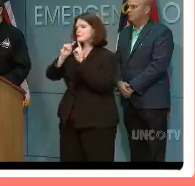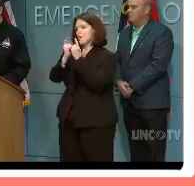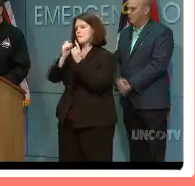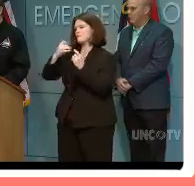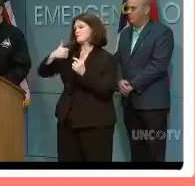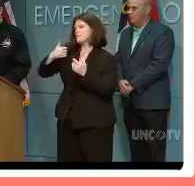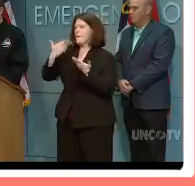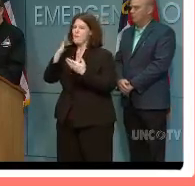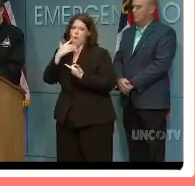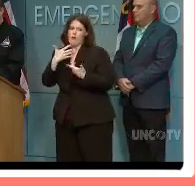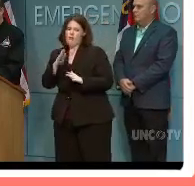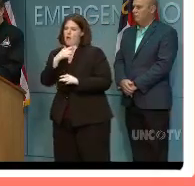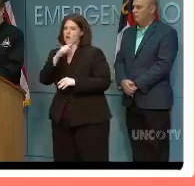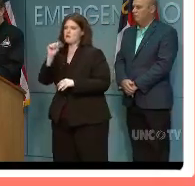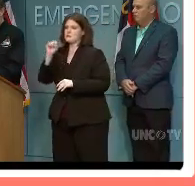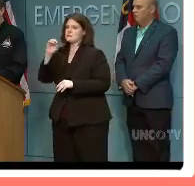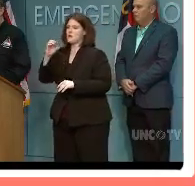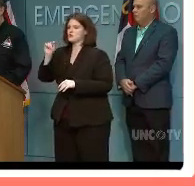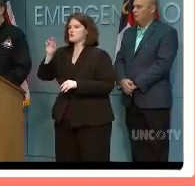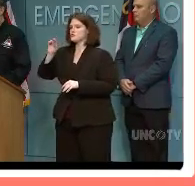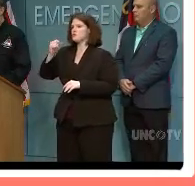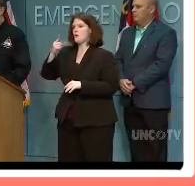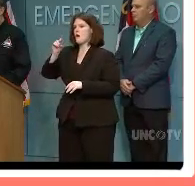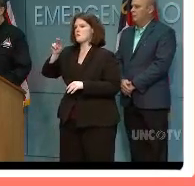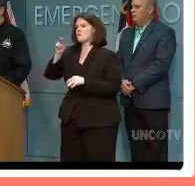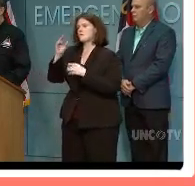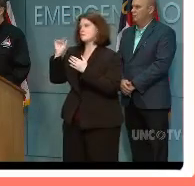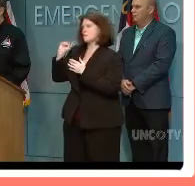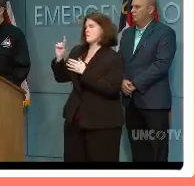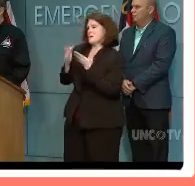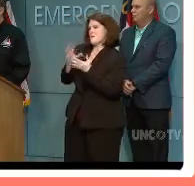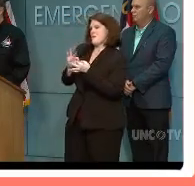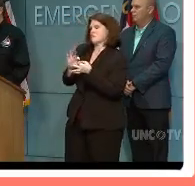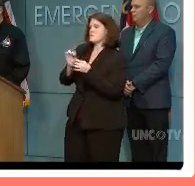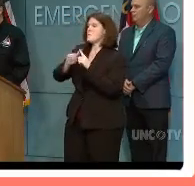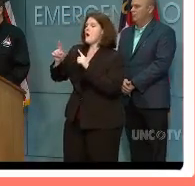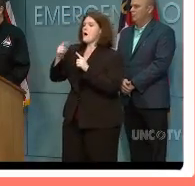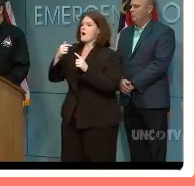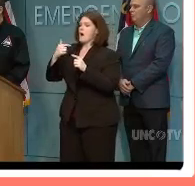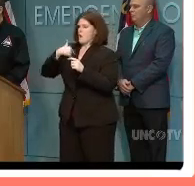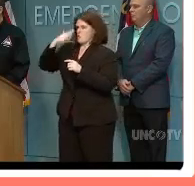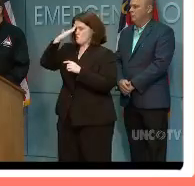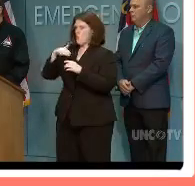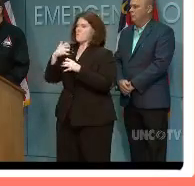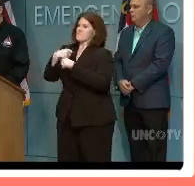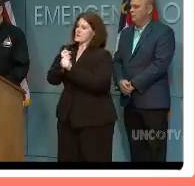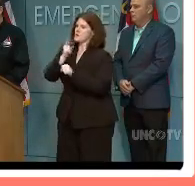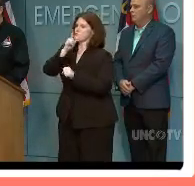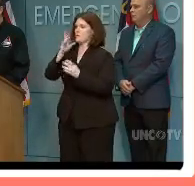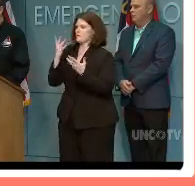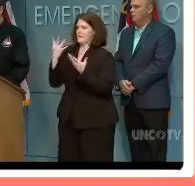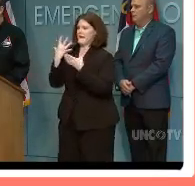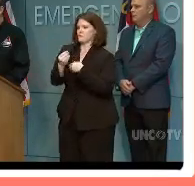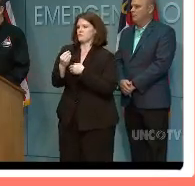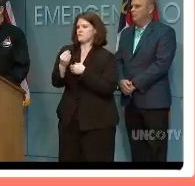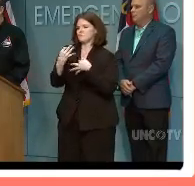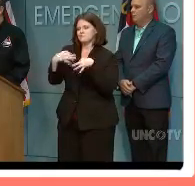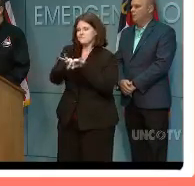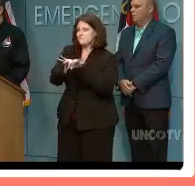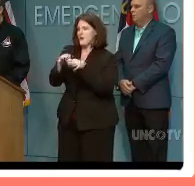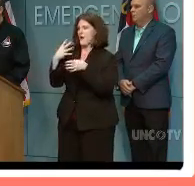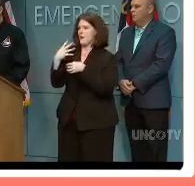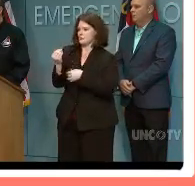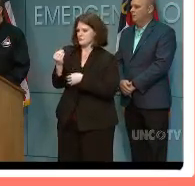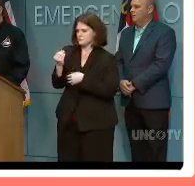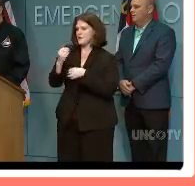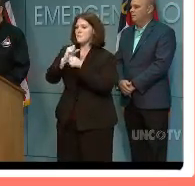let Secretary Trogdon answer this, but we want to make sure that people get out and